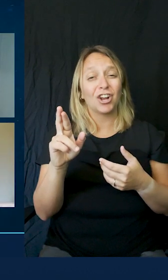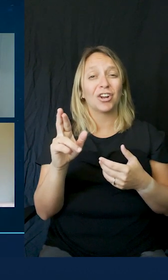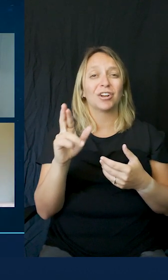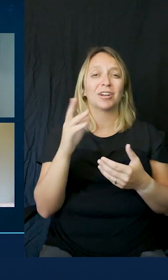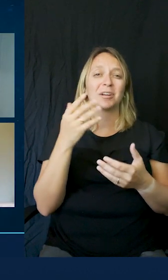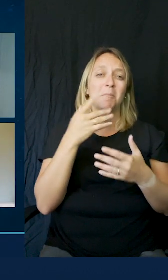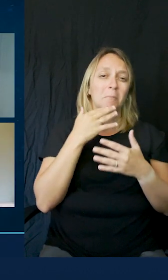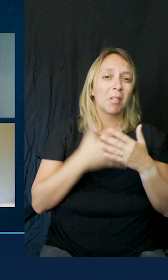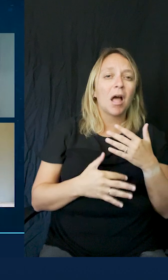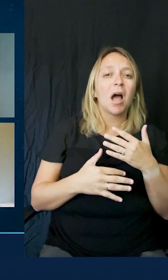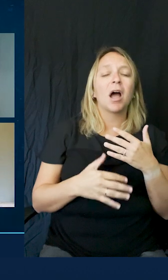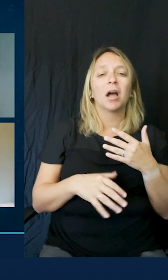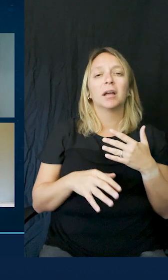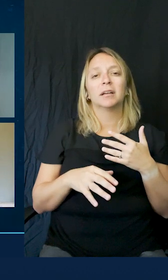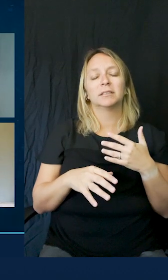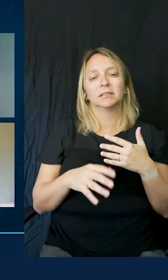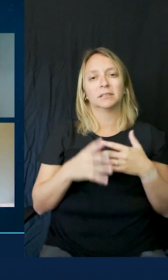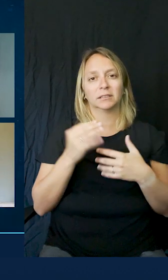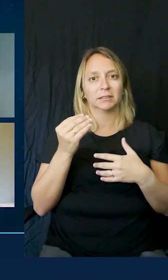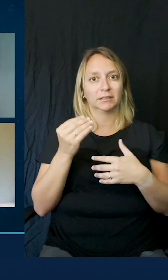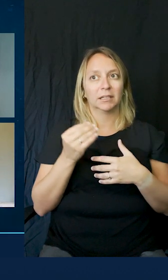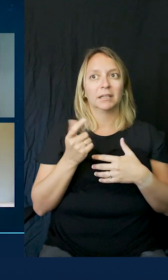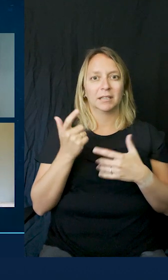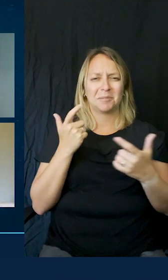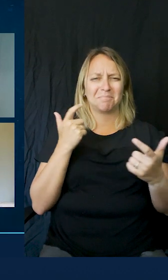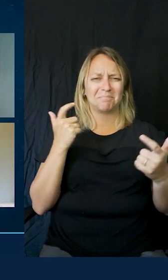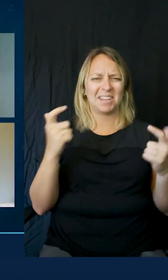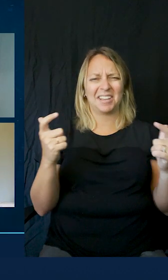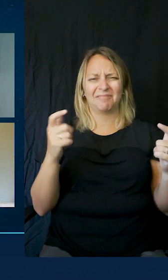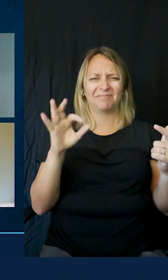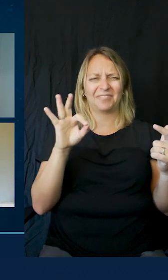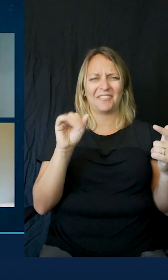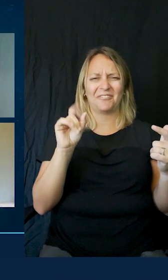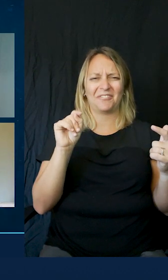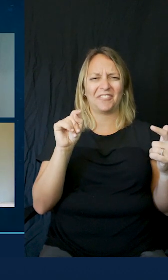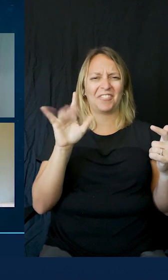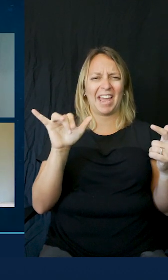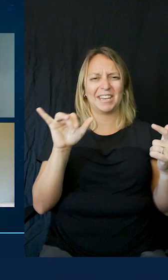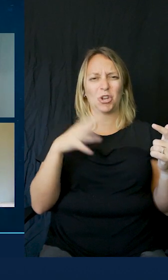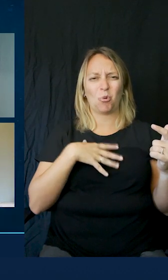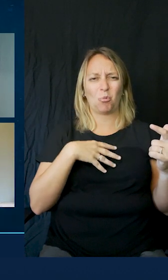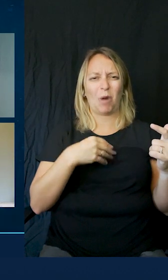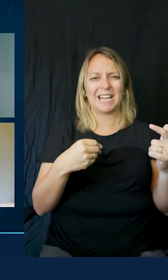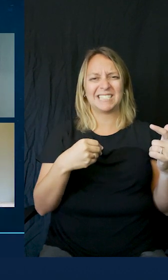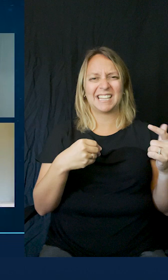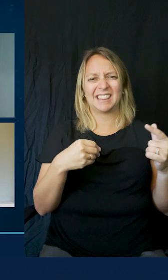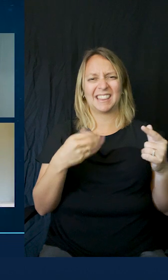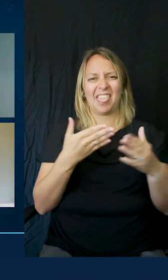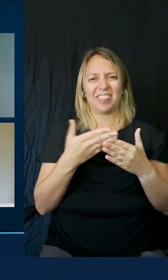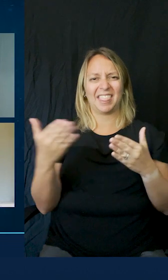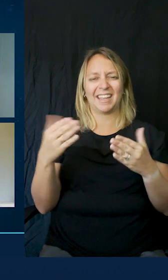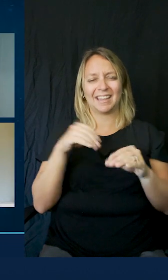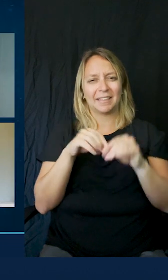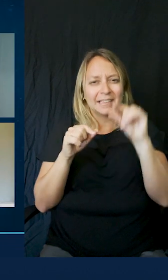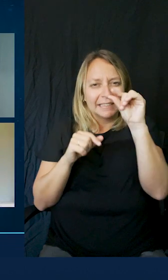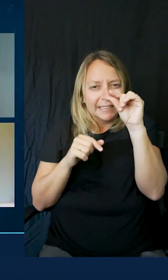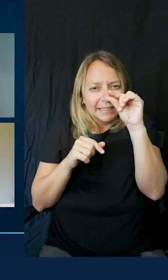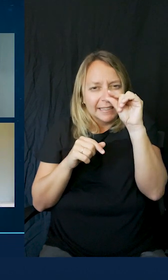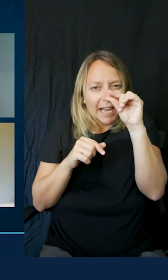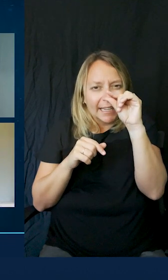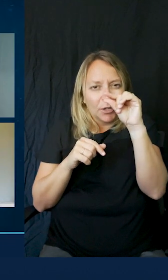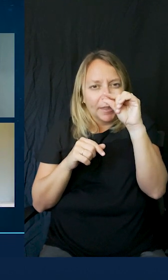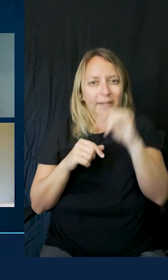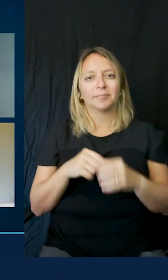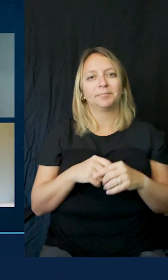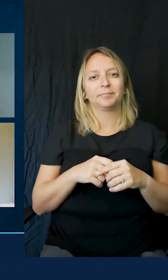some blood, and a big kind of fatty white thing in this tiny little, thing that was about that